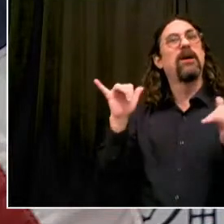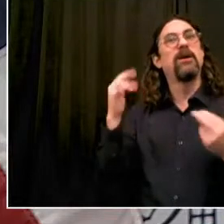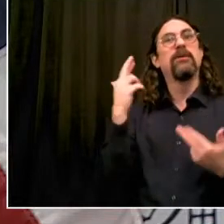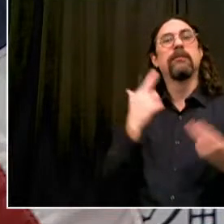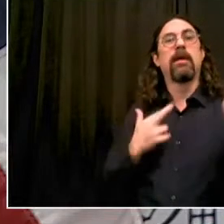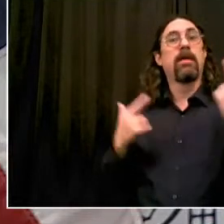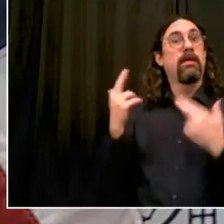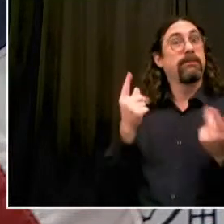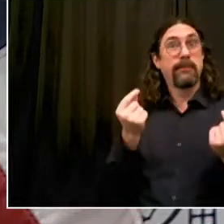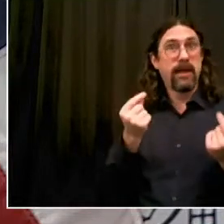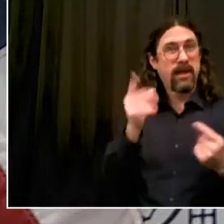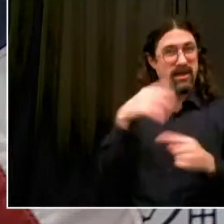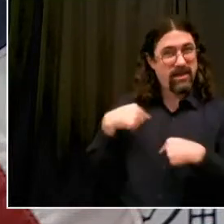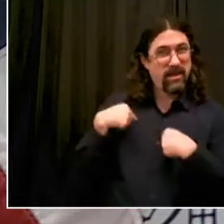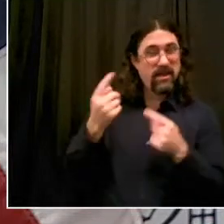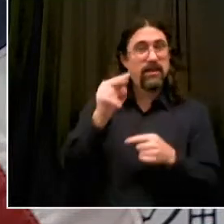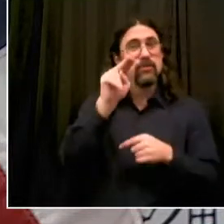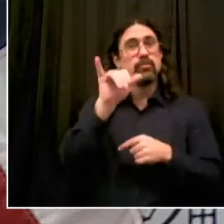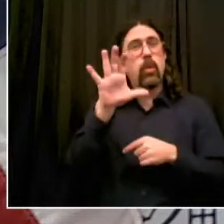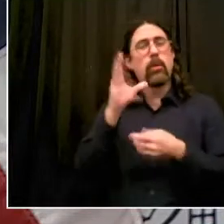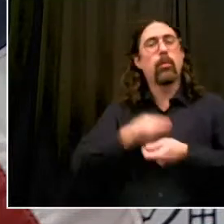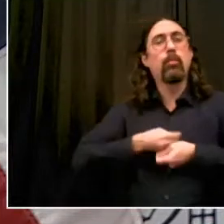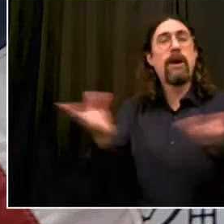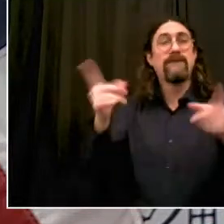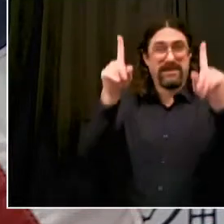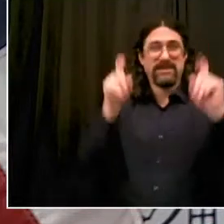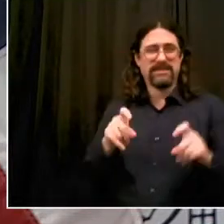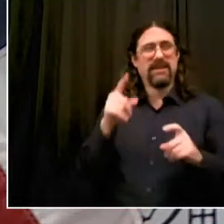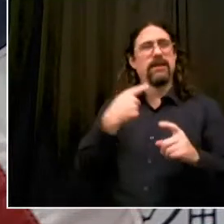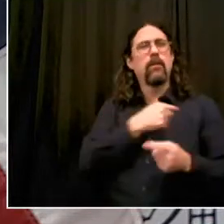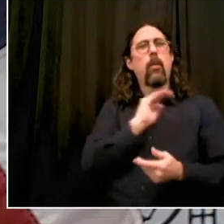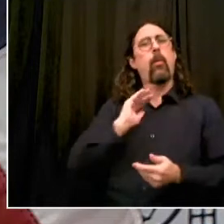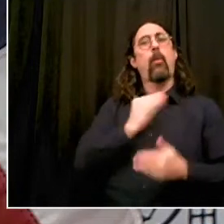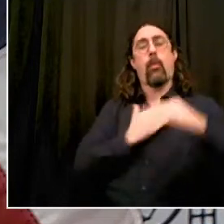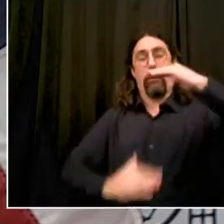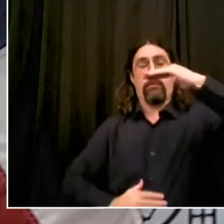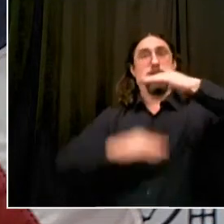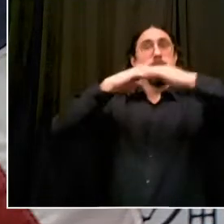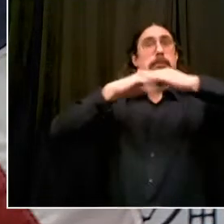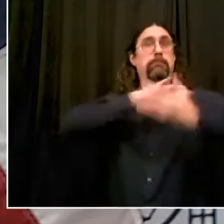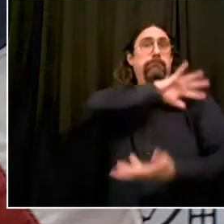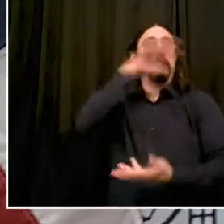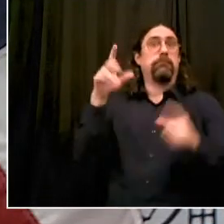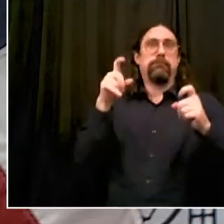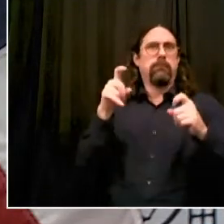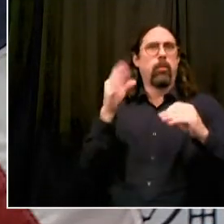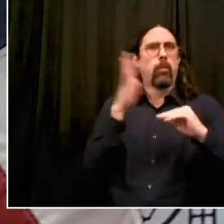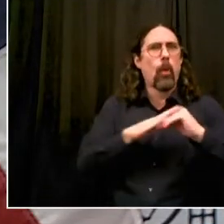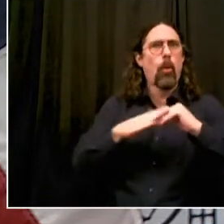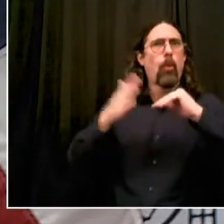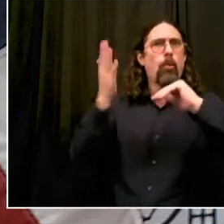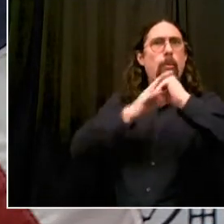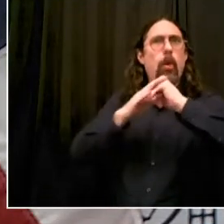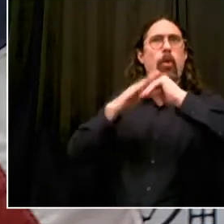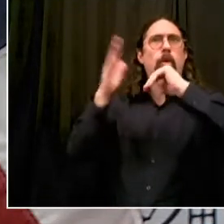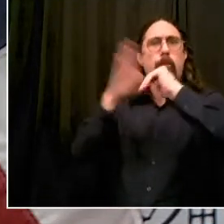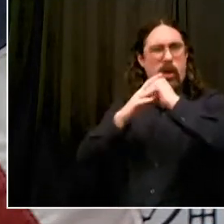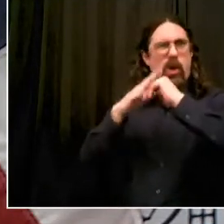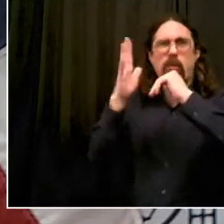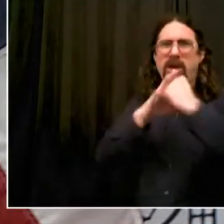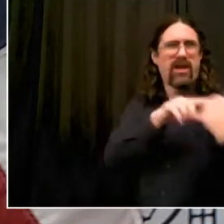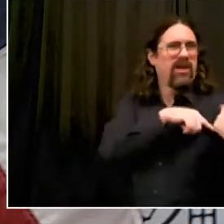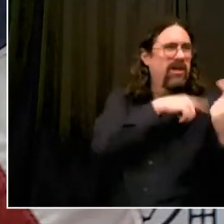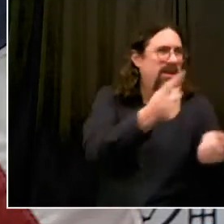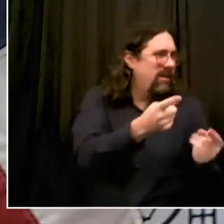utilize in schools. Again, we're going from a monthly requirement to a weekly requirement. But we're also going to do it to